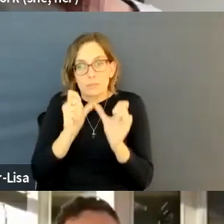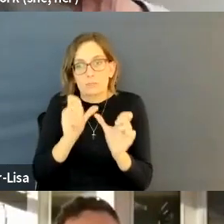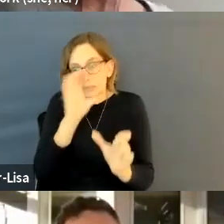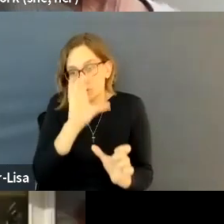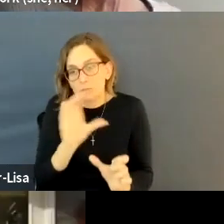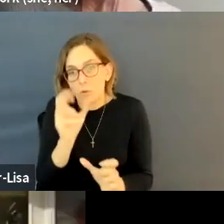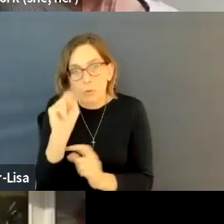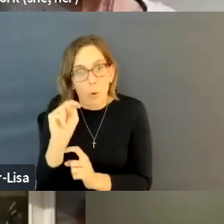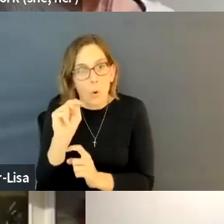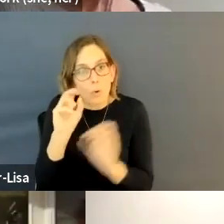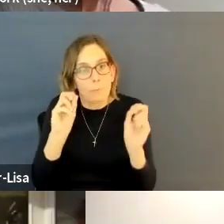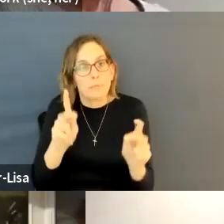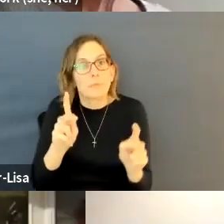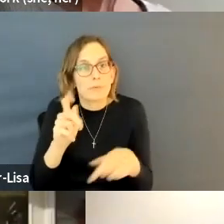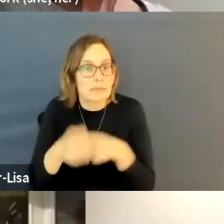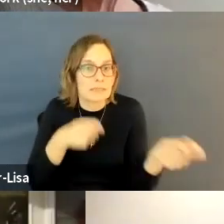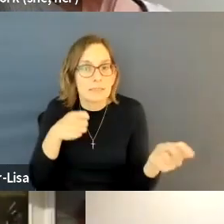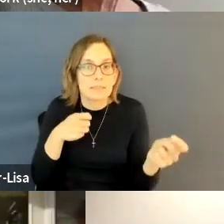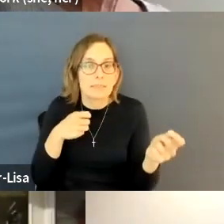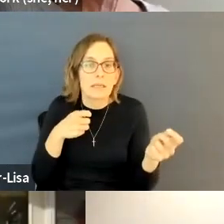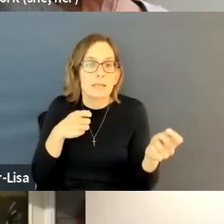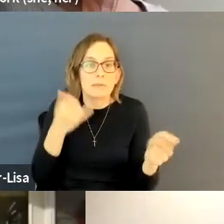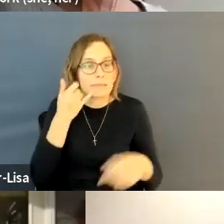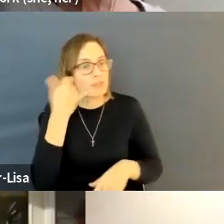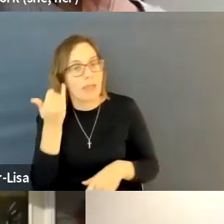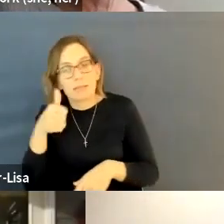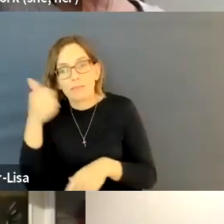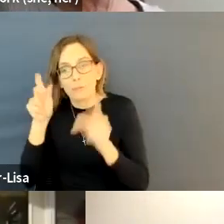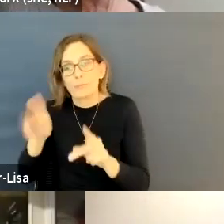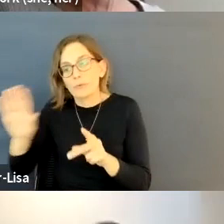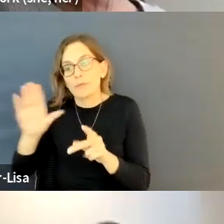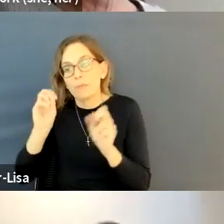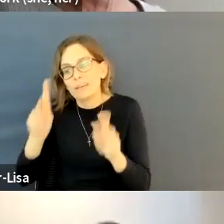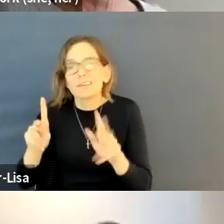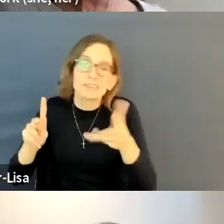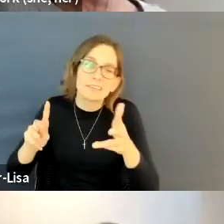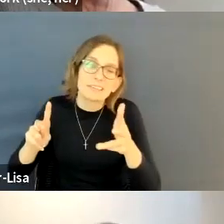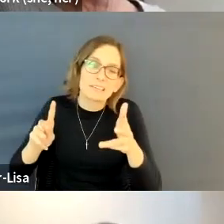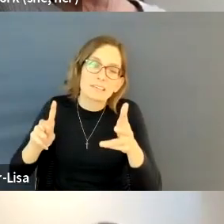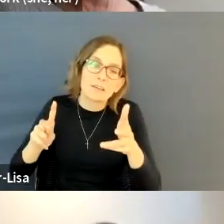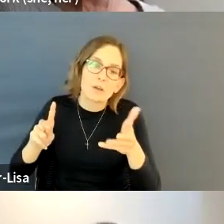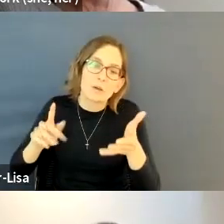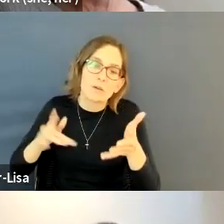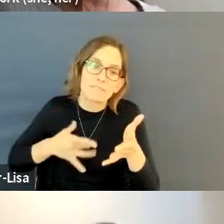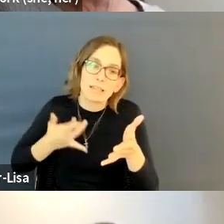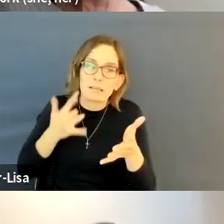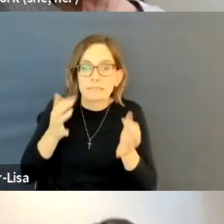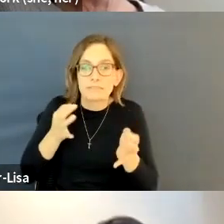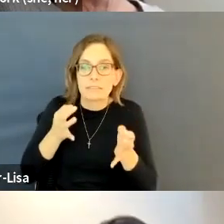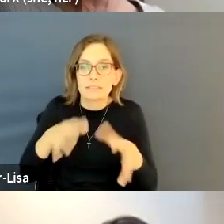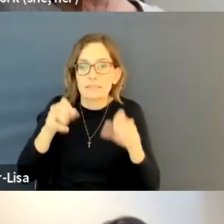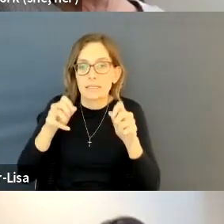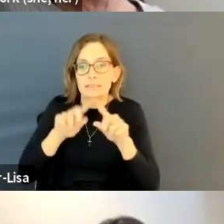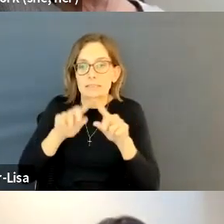than be jealous of someone else's opportunity. I would definitely have taken a different tack on that. Maybe